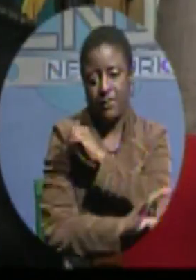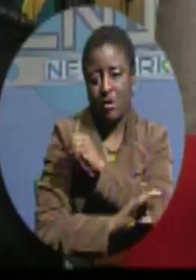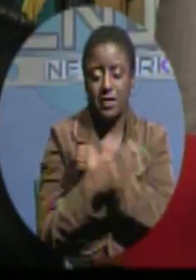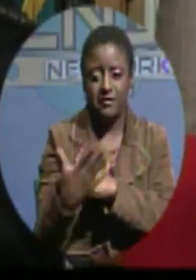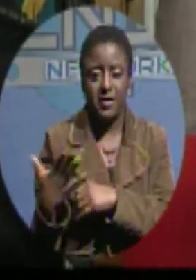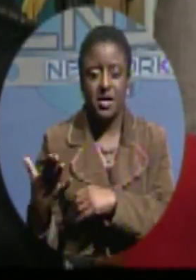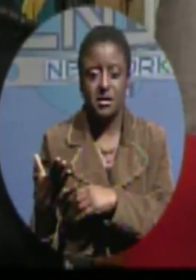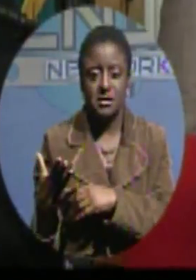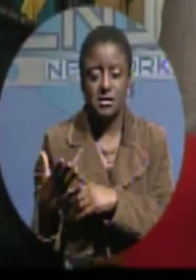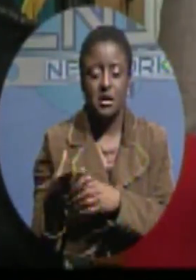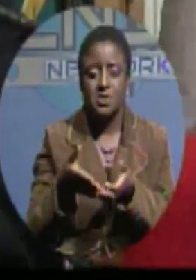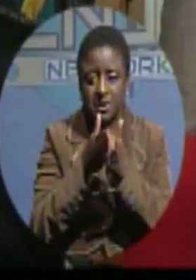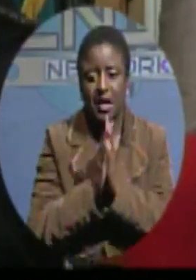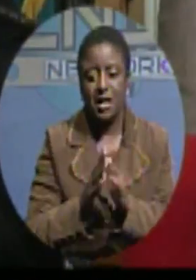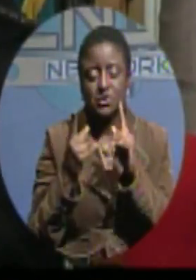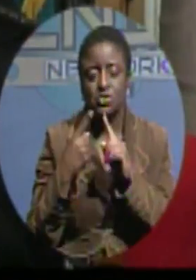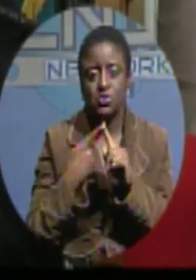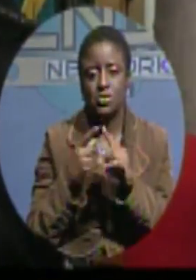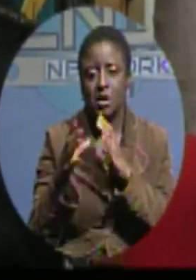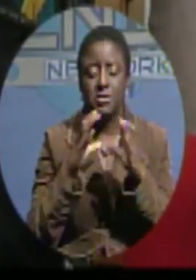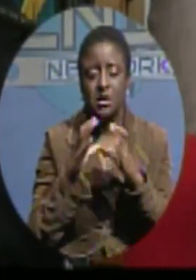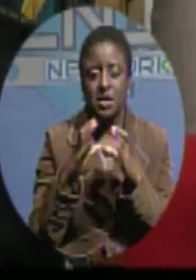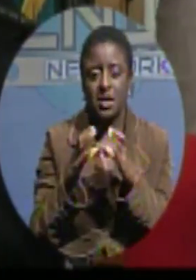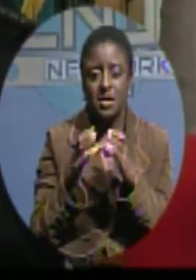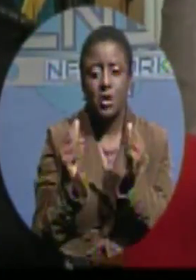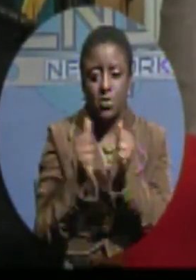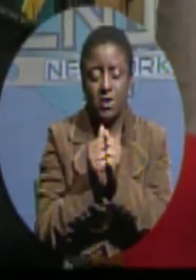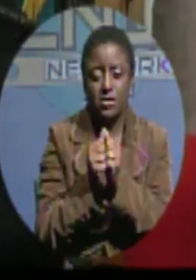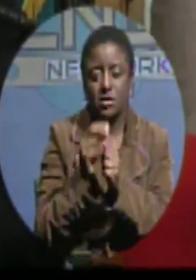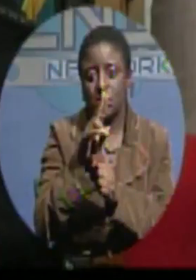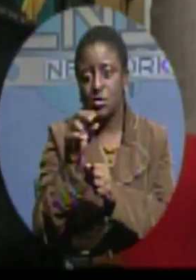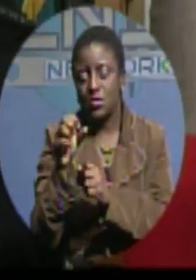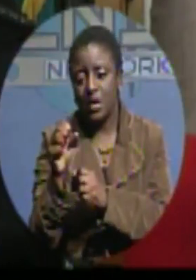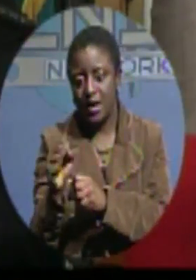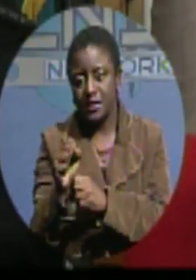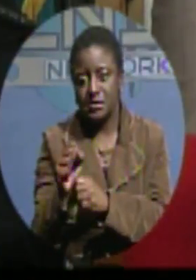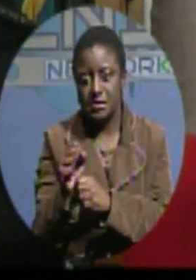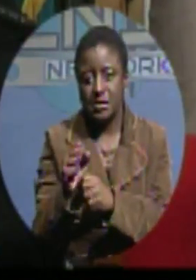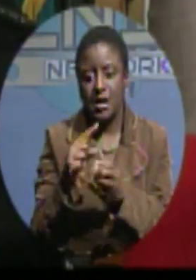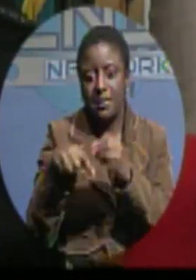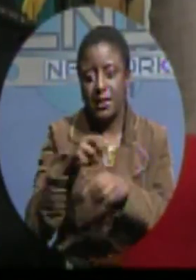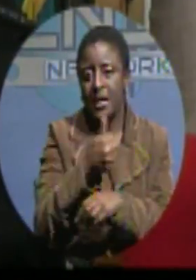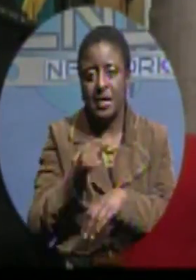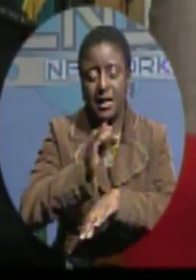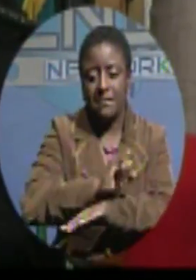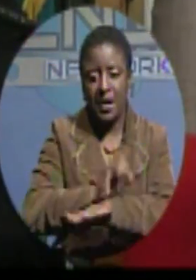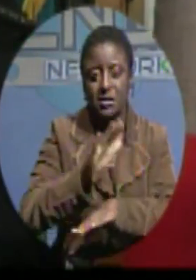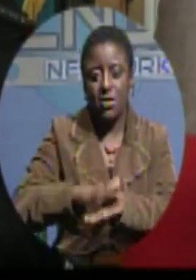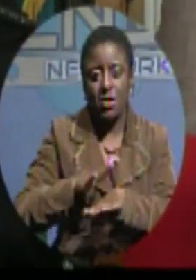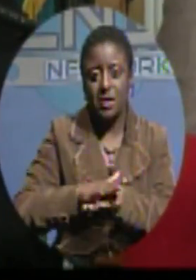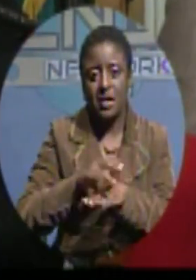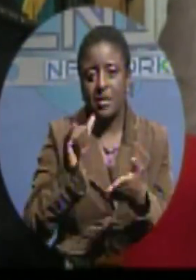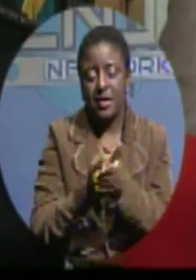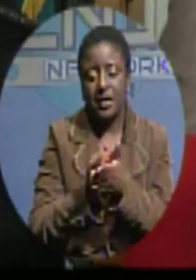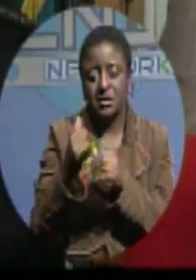of America as to any possible impact it may have on that country. A third monitoring overflight is scheduled